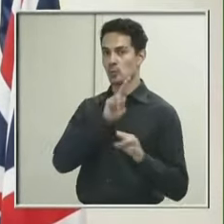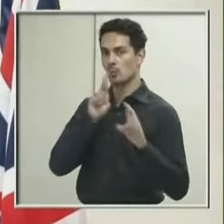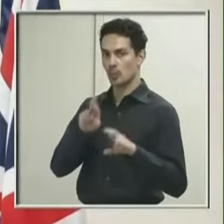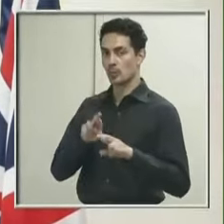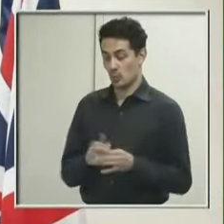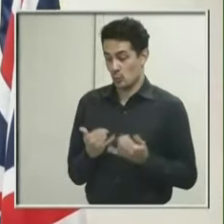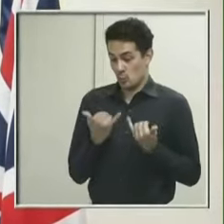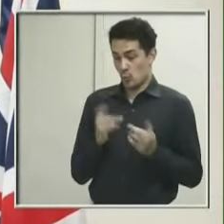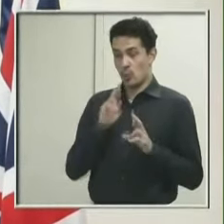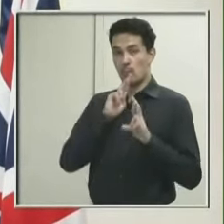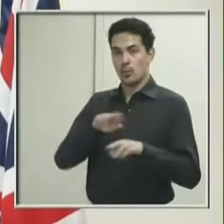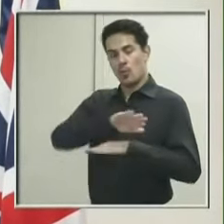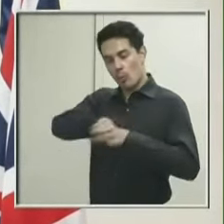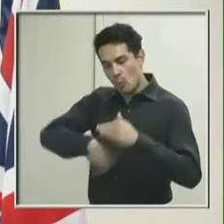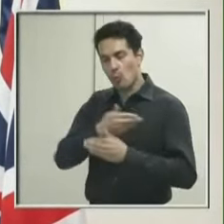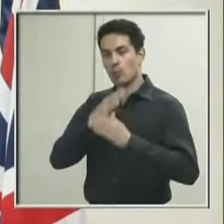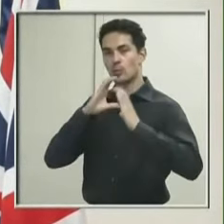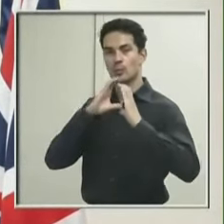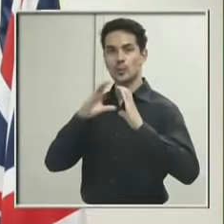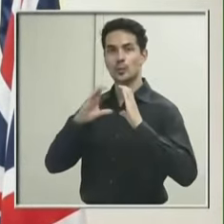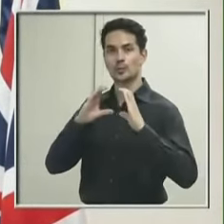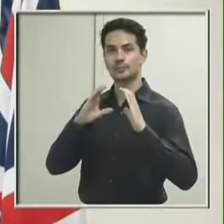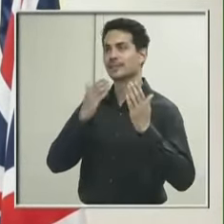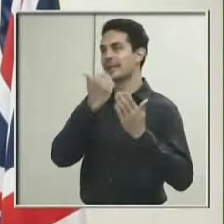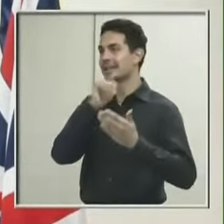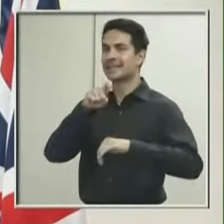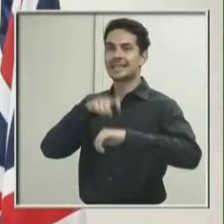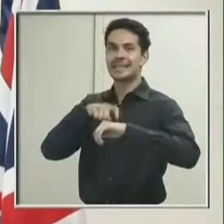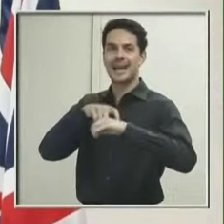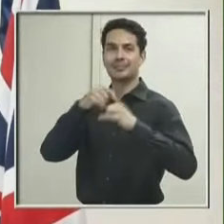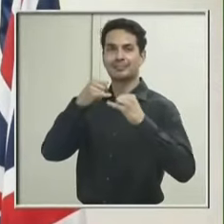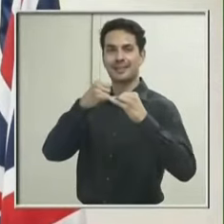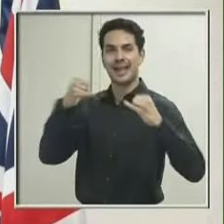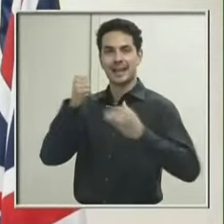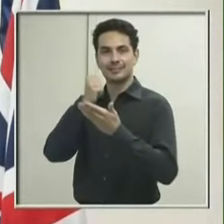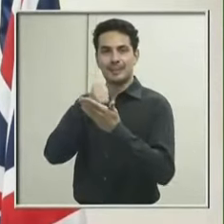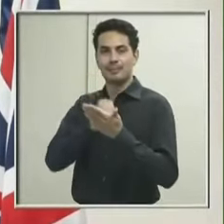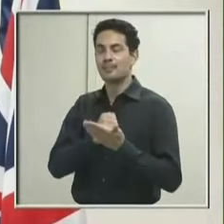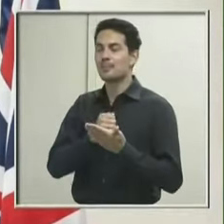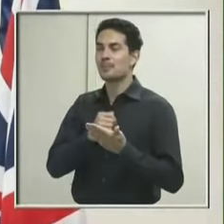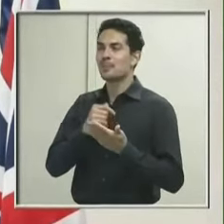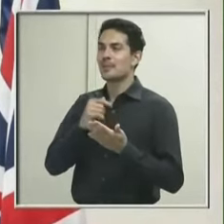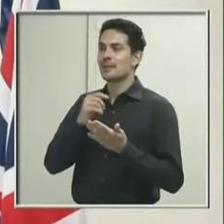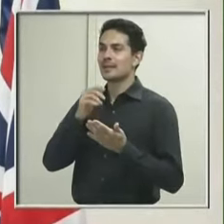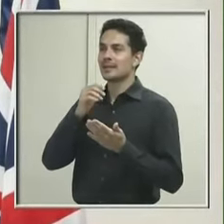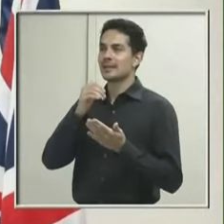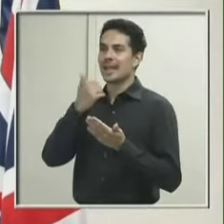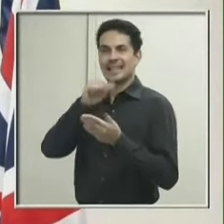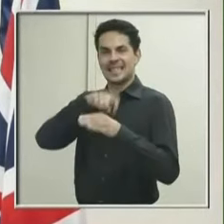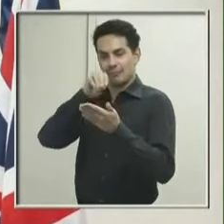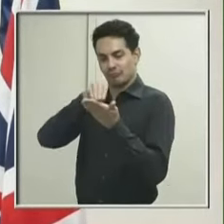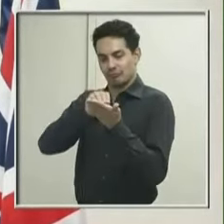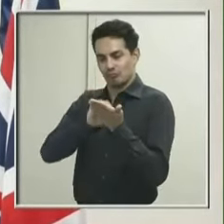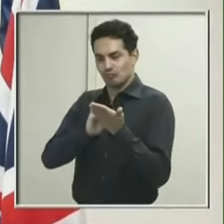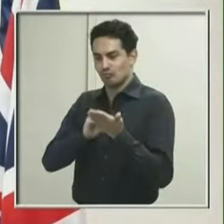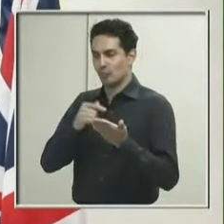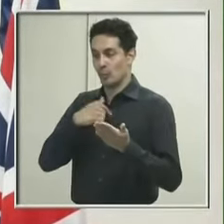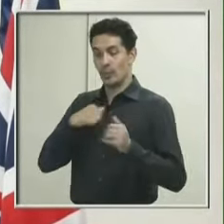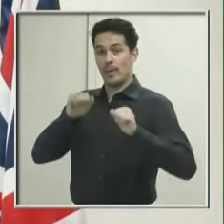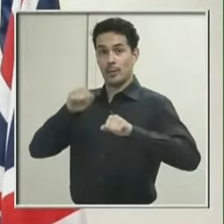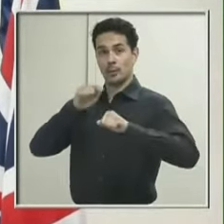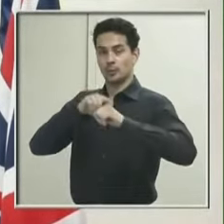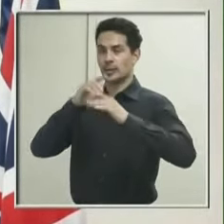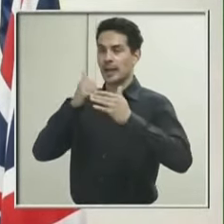report is all of those communications or any timestamp communications that we had that were able to paint